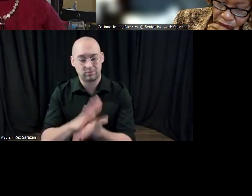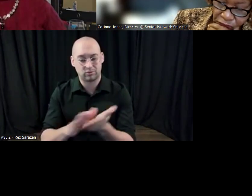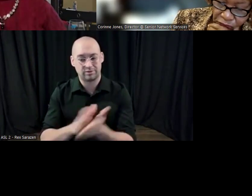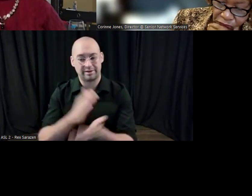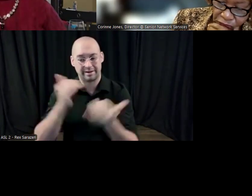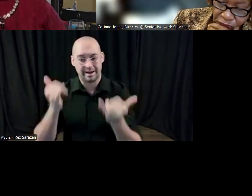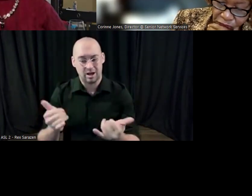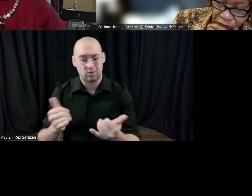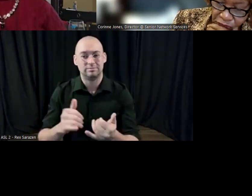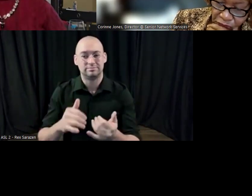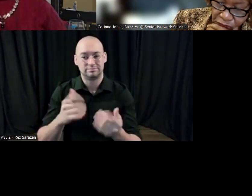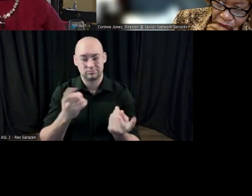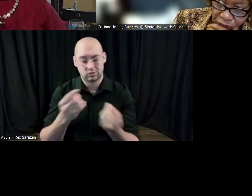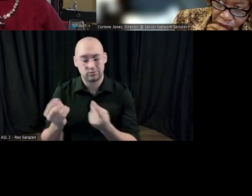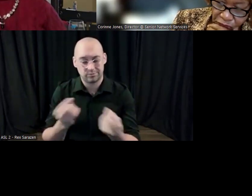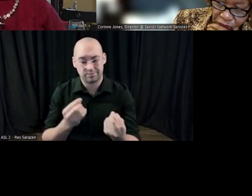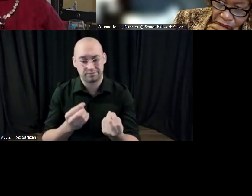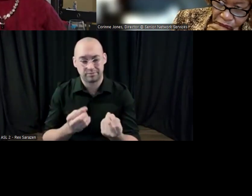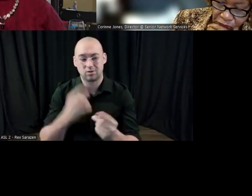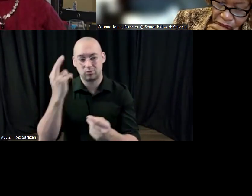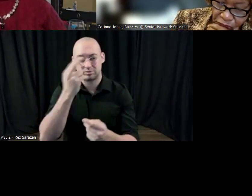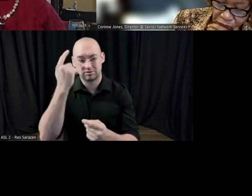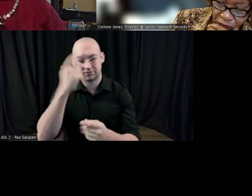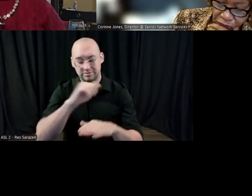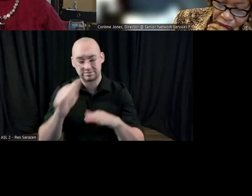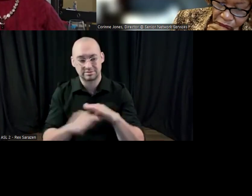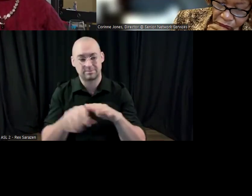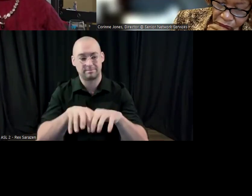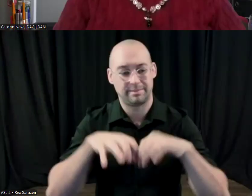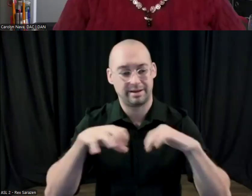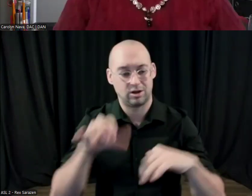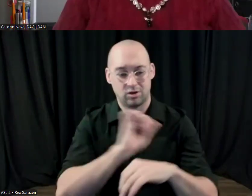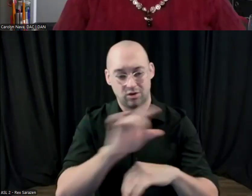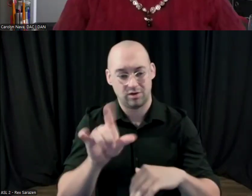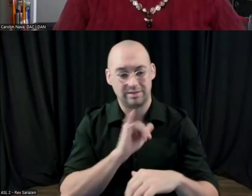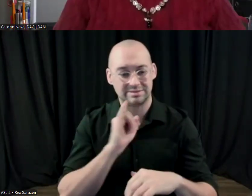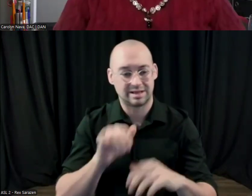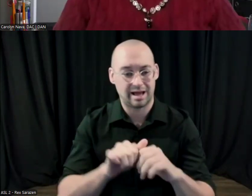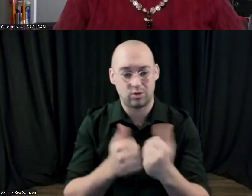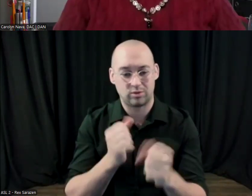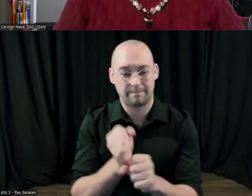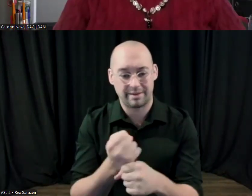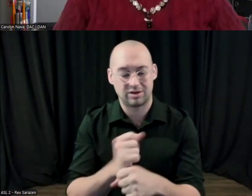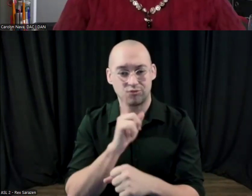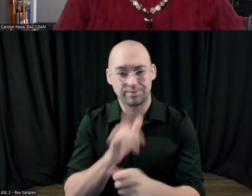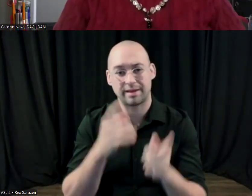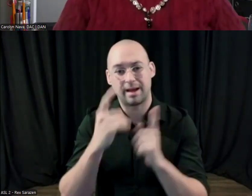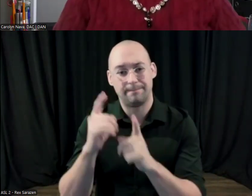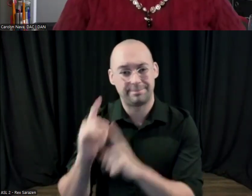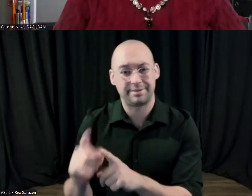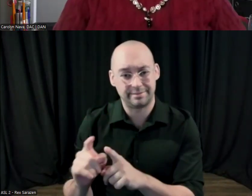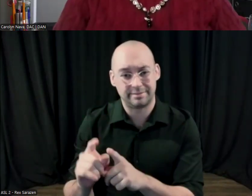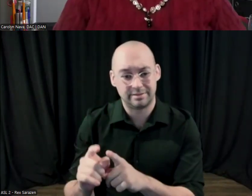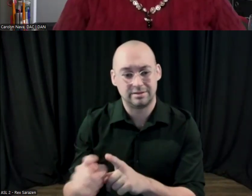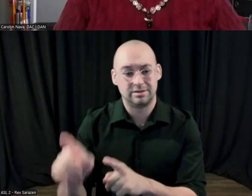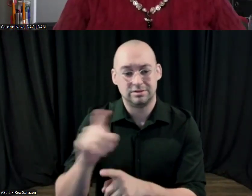being acted on. And the purpose of this subcommittee, all the subcommittees, is how do we make it really happen so that it